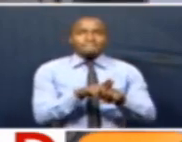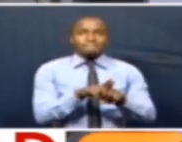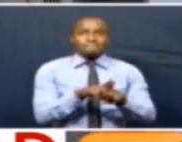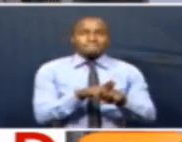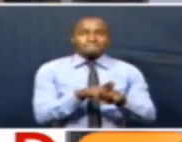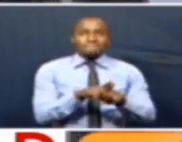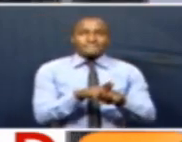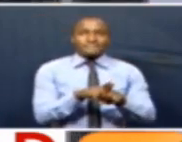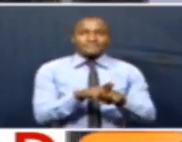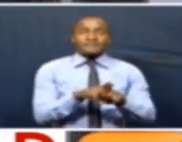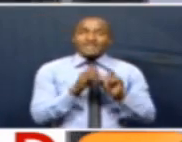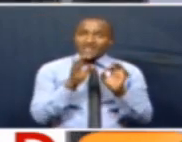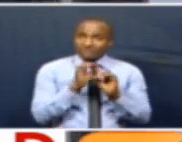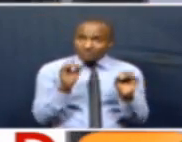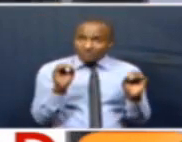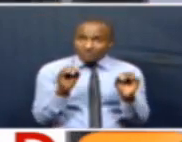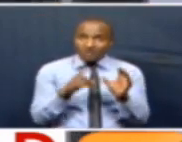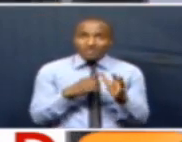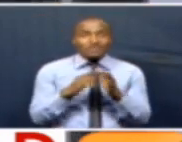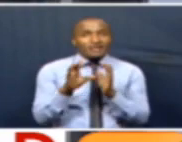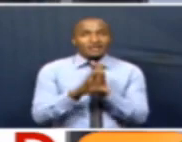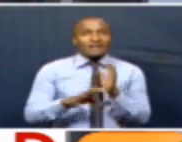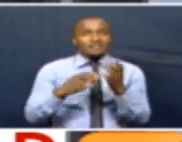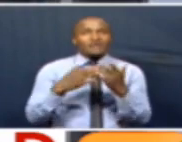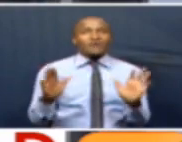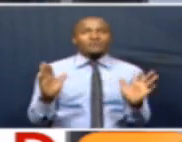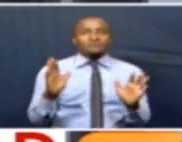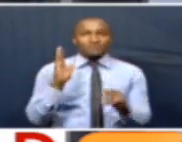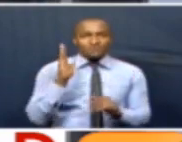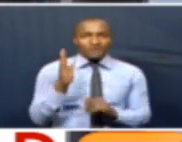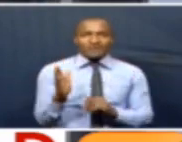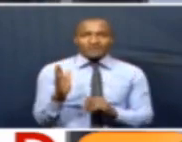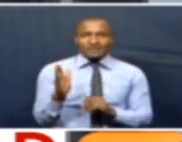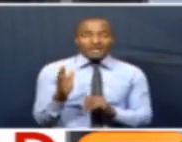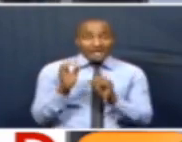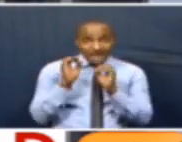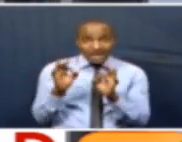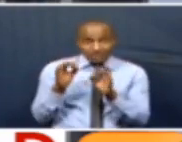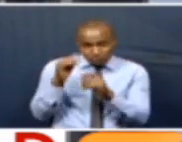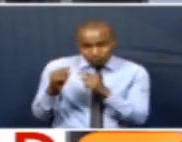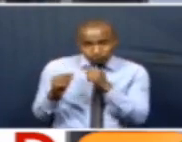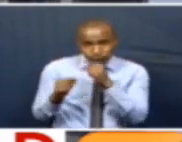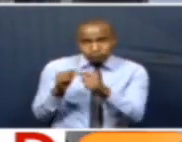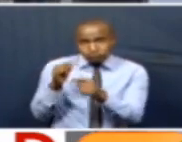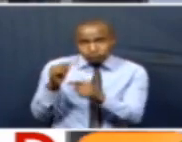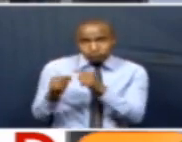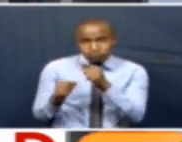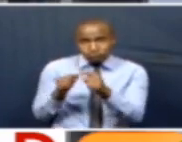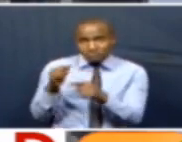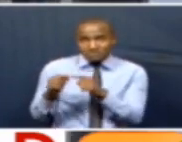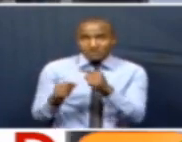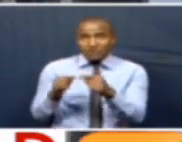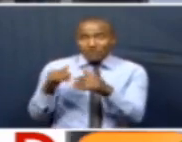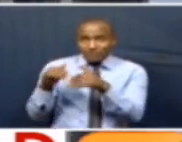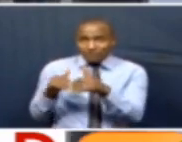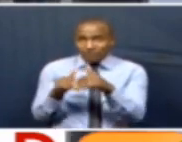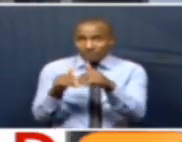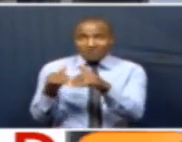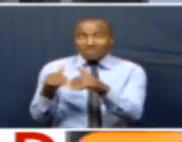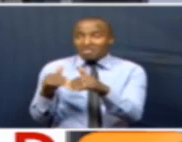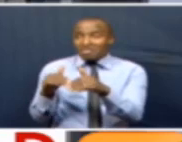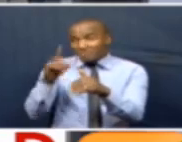people. Otherwise, the country will be lost. And if you continue to ape and follow